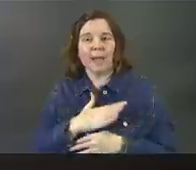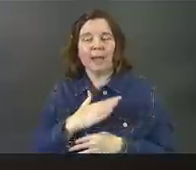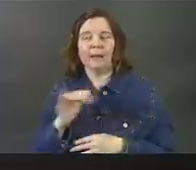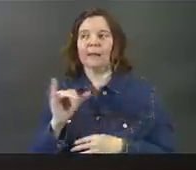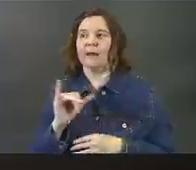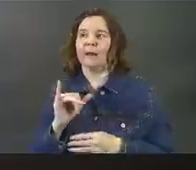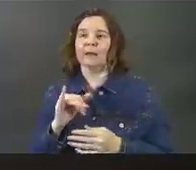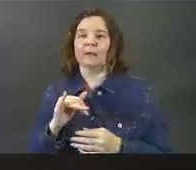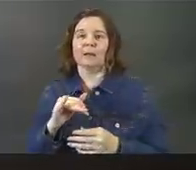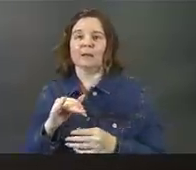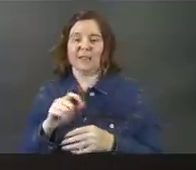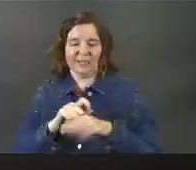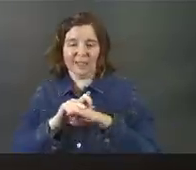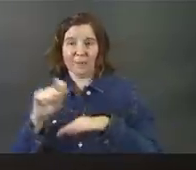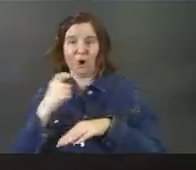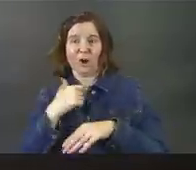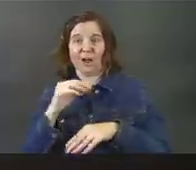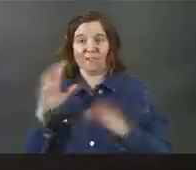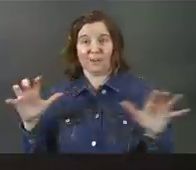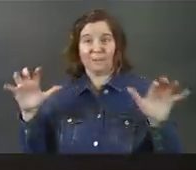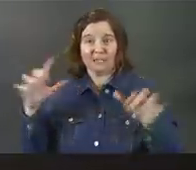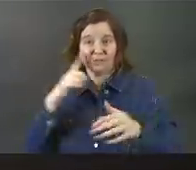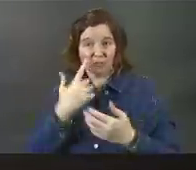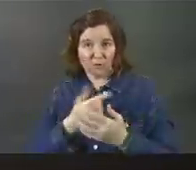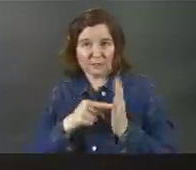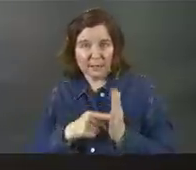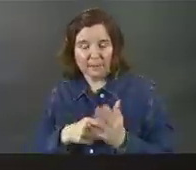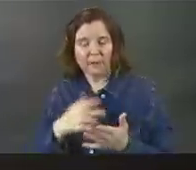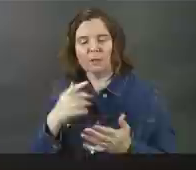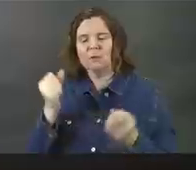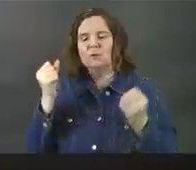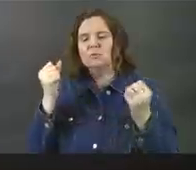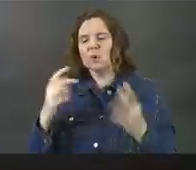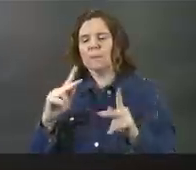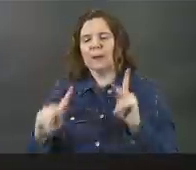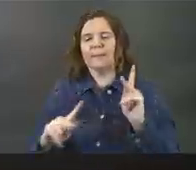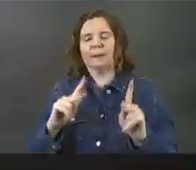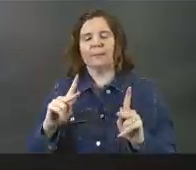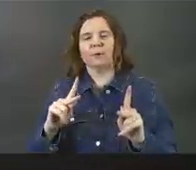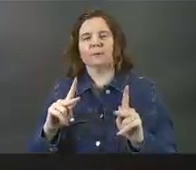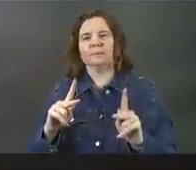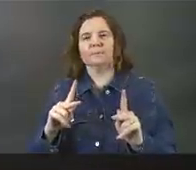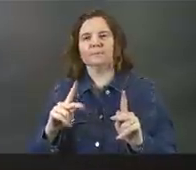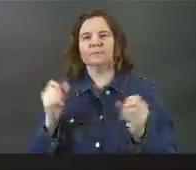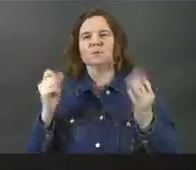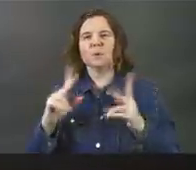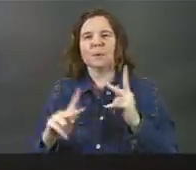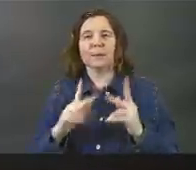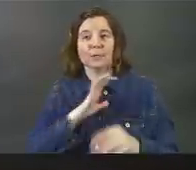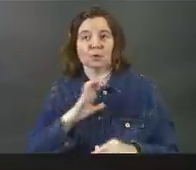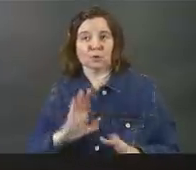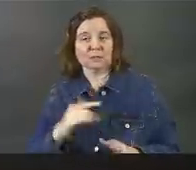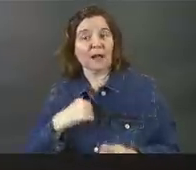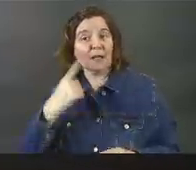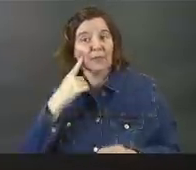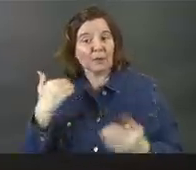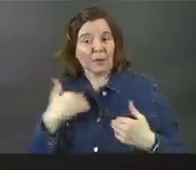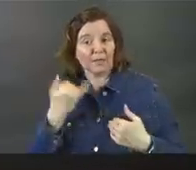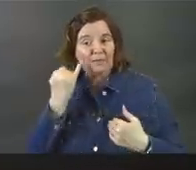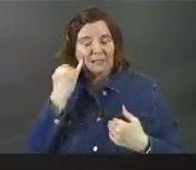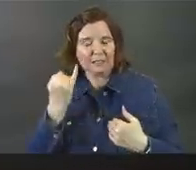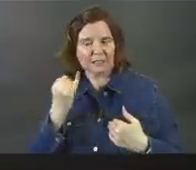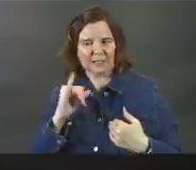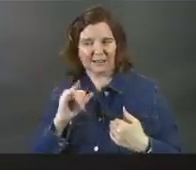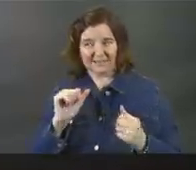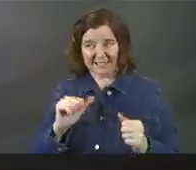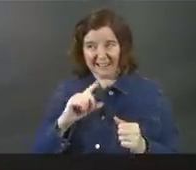And like the mark of the beast, just for an example, like so many people, so many Christians, I think would have the idea